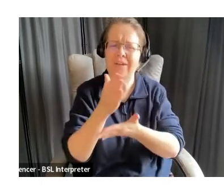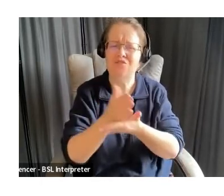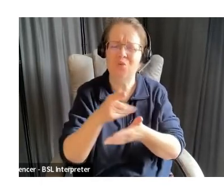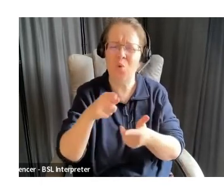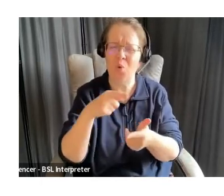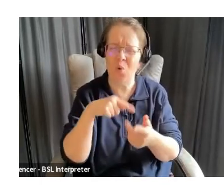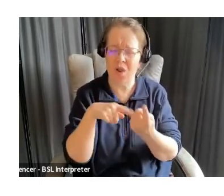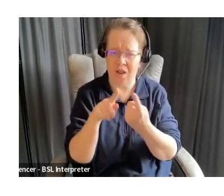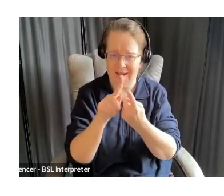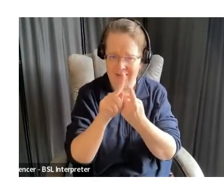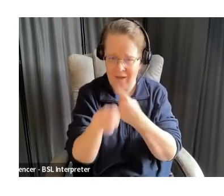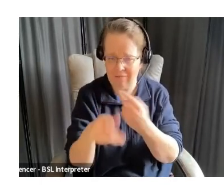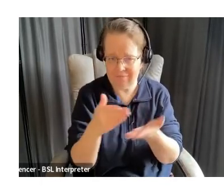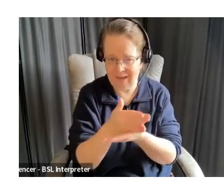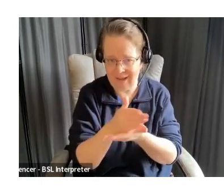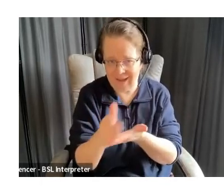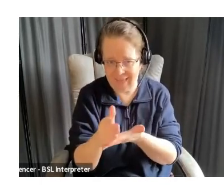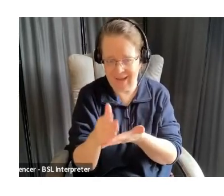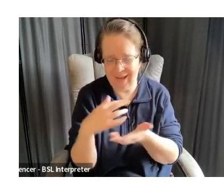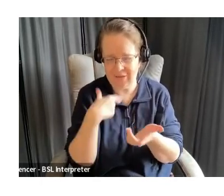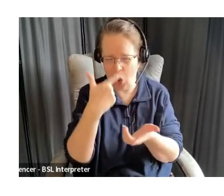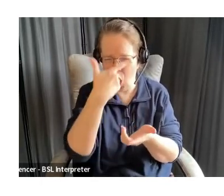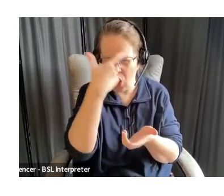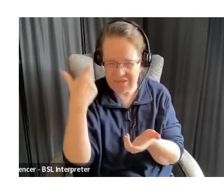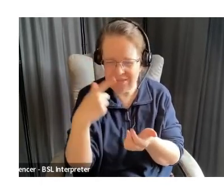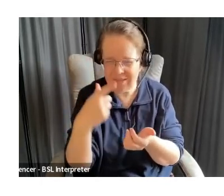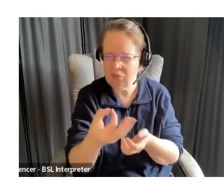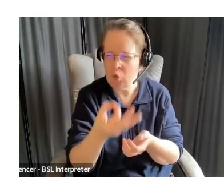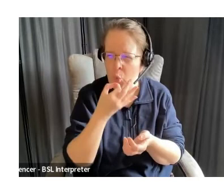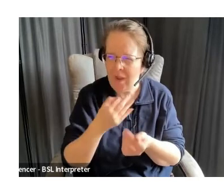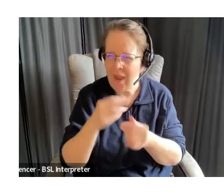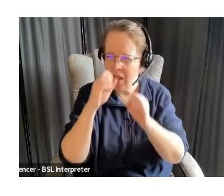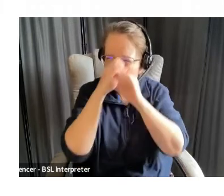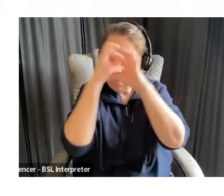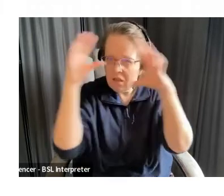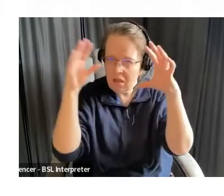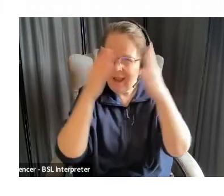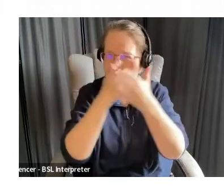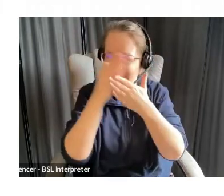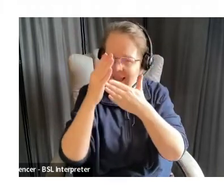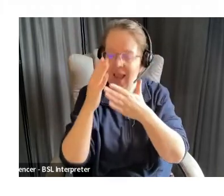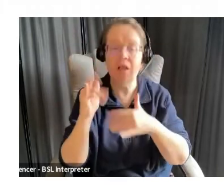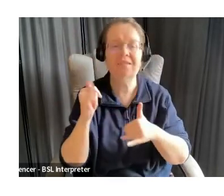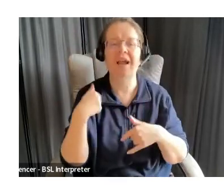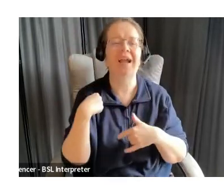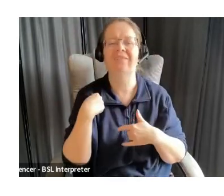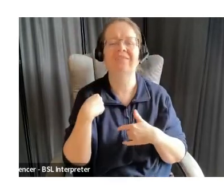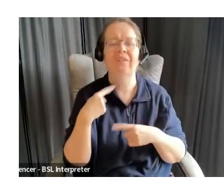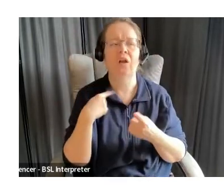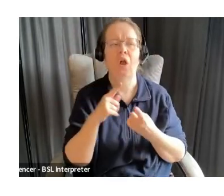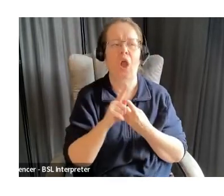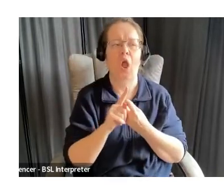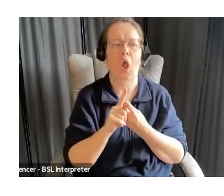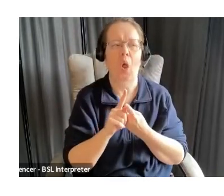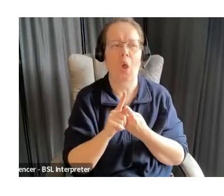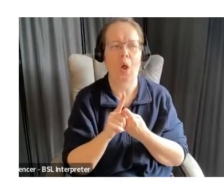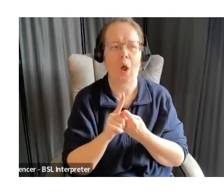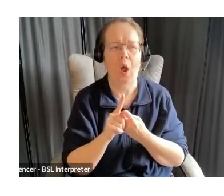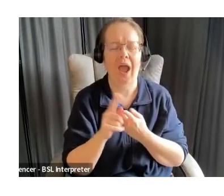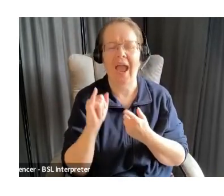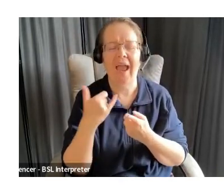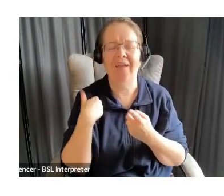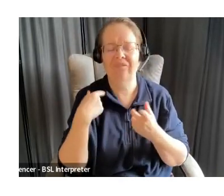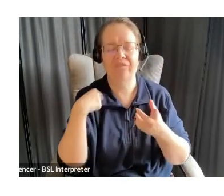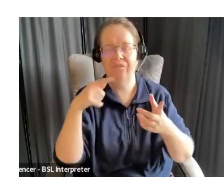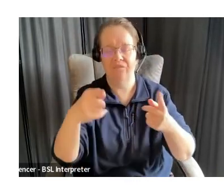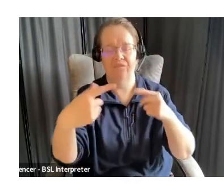I'm clear, that I understand what the question is, because sometimes if we don't answer that question, if we misperceive